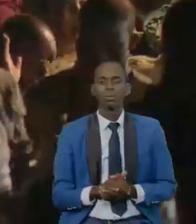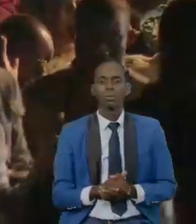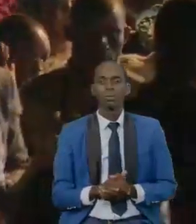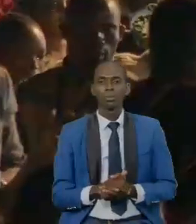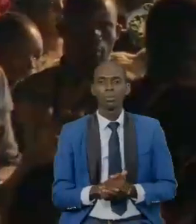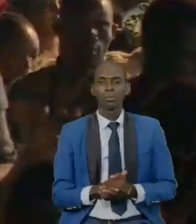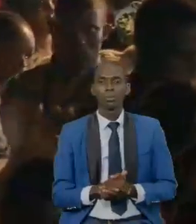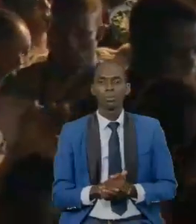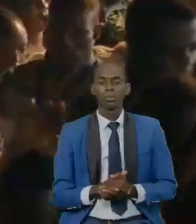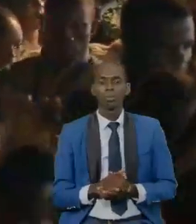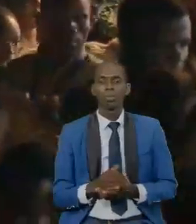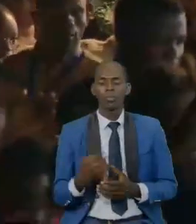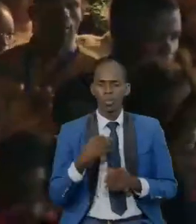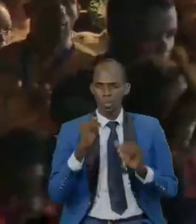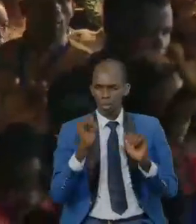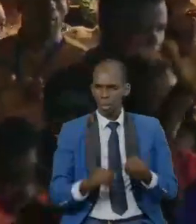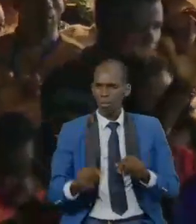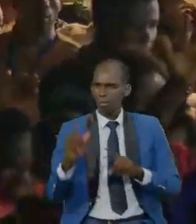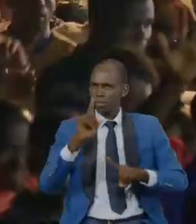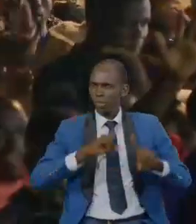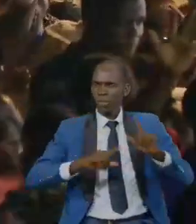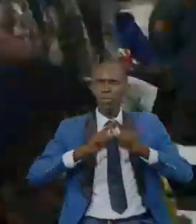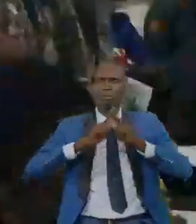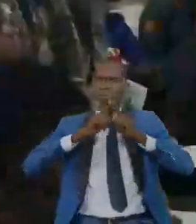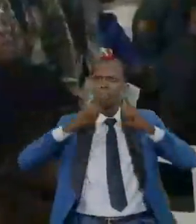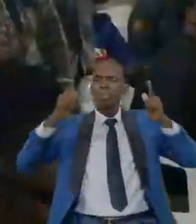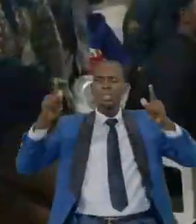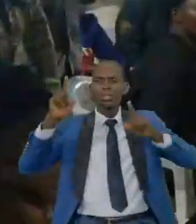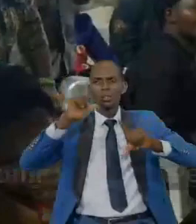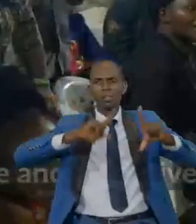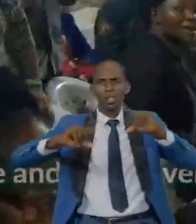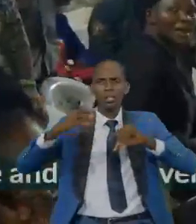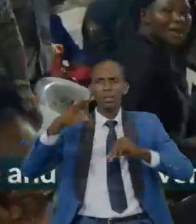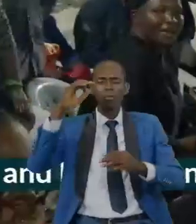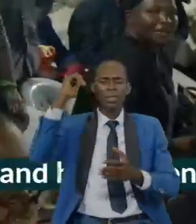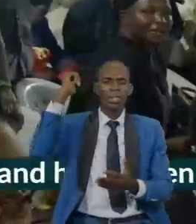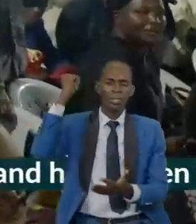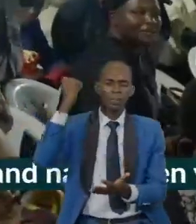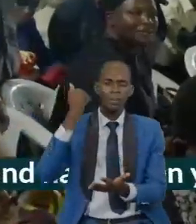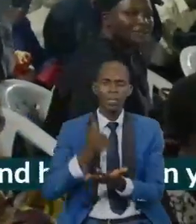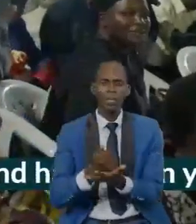you can do better than that. Let me hear your amen.